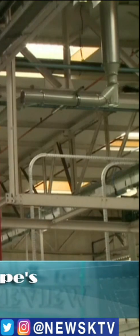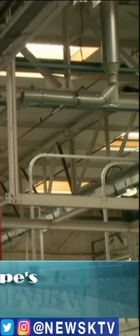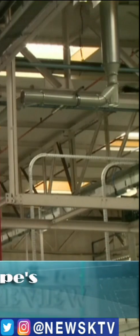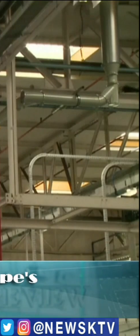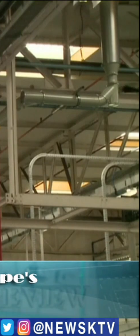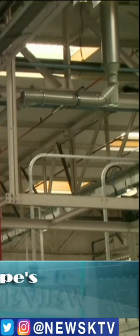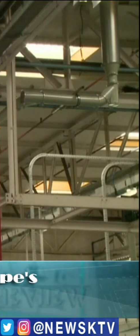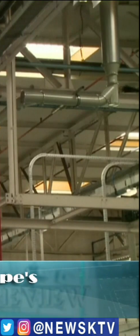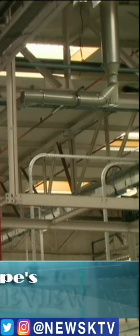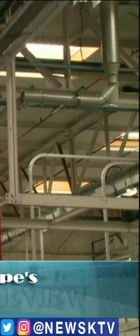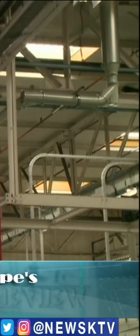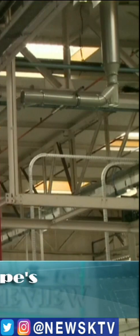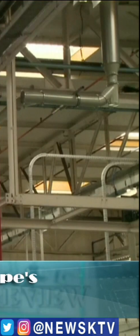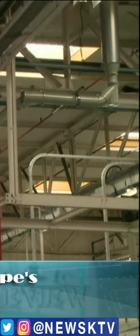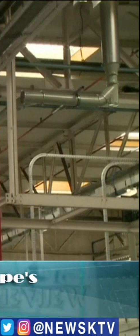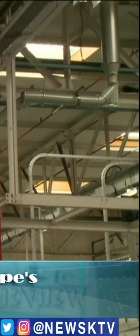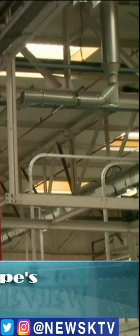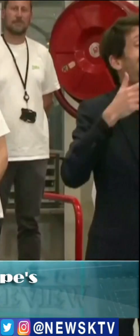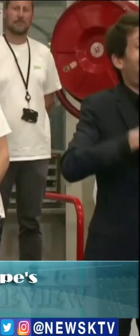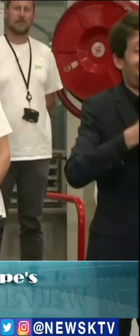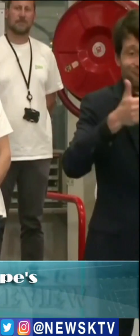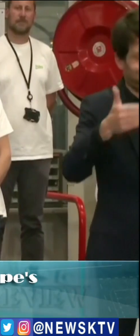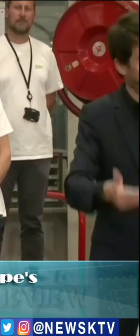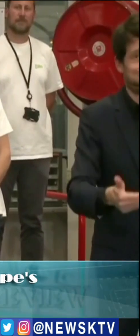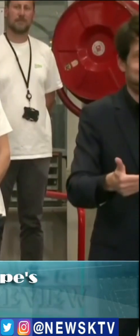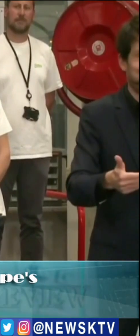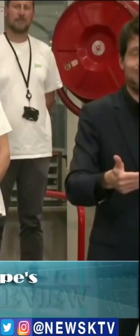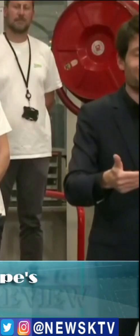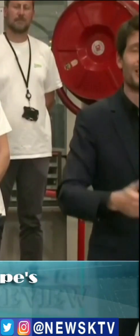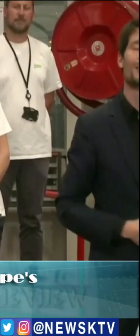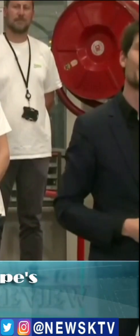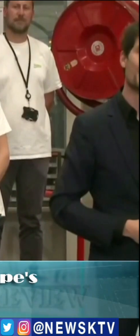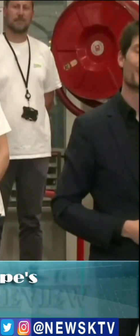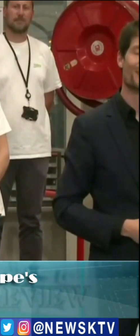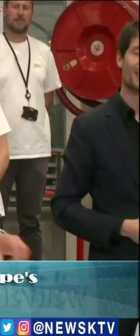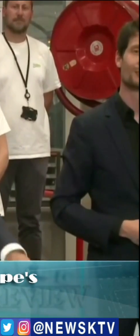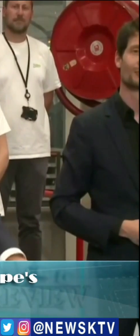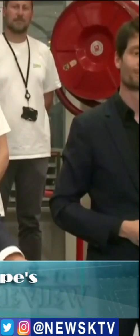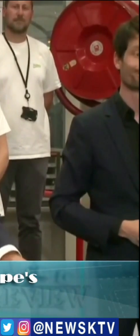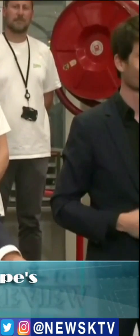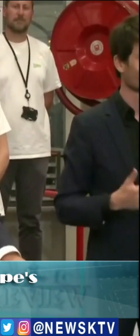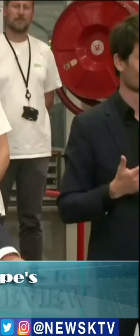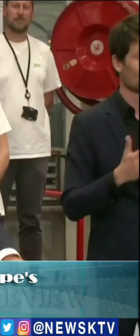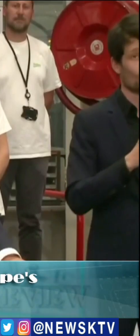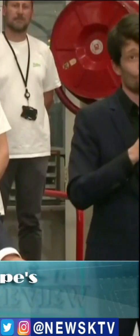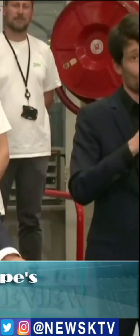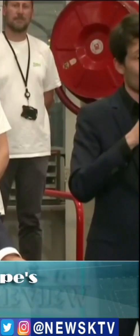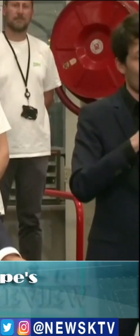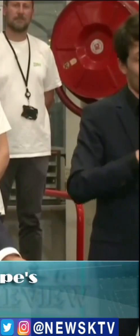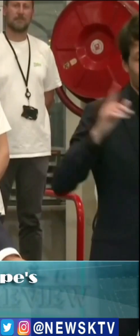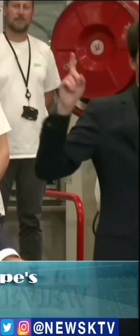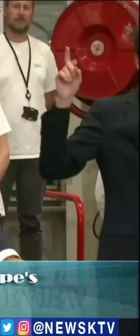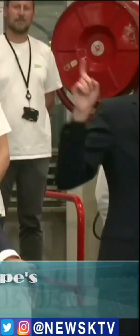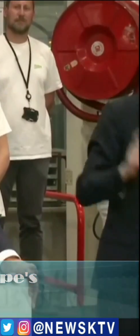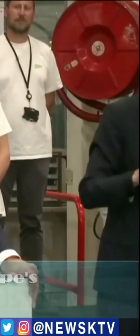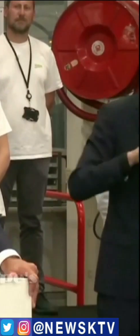No car model currently produced in France should be manufactured in other countries, he added. Macron said the government would not sign off on a